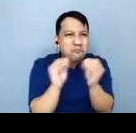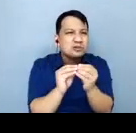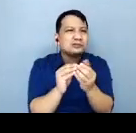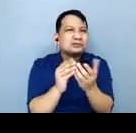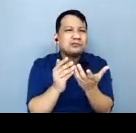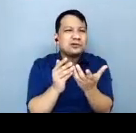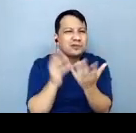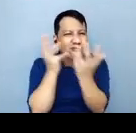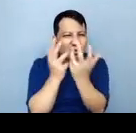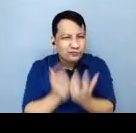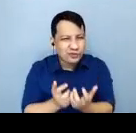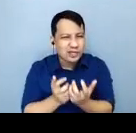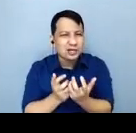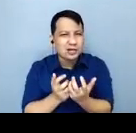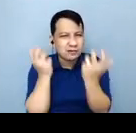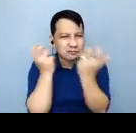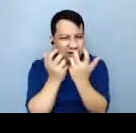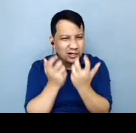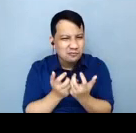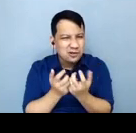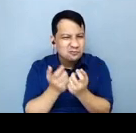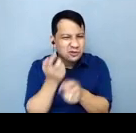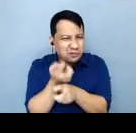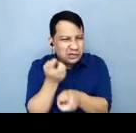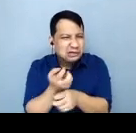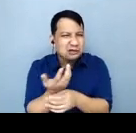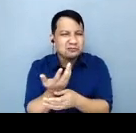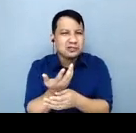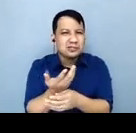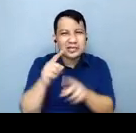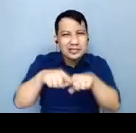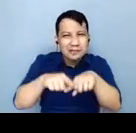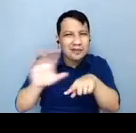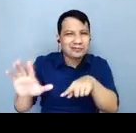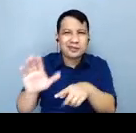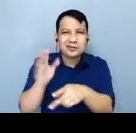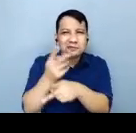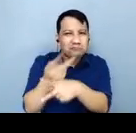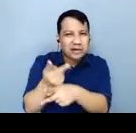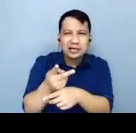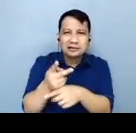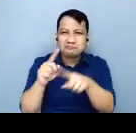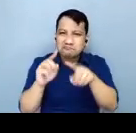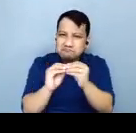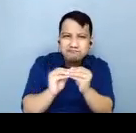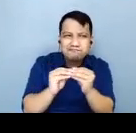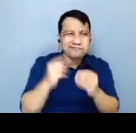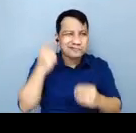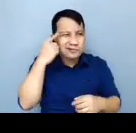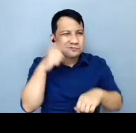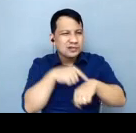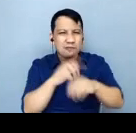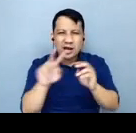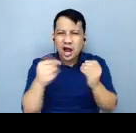and complicated than it first seems for many products. And if we take the time to research everything about the product, the way